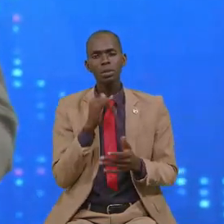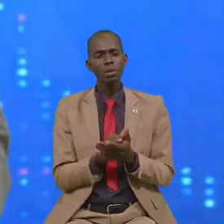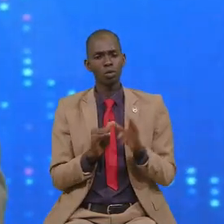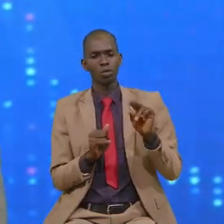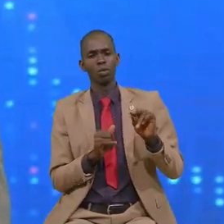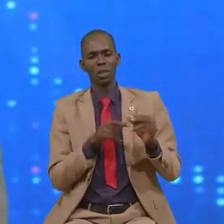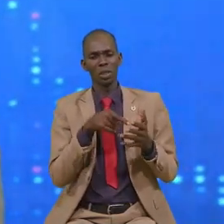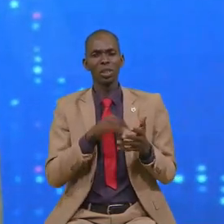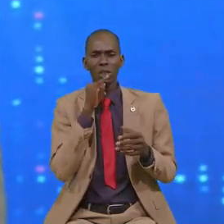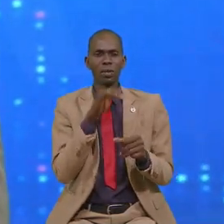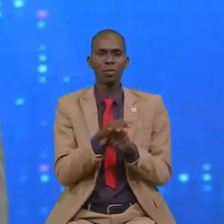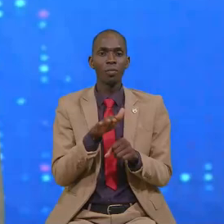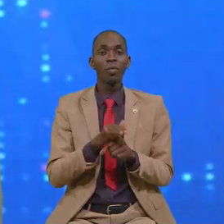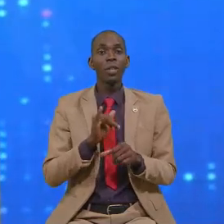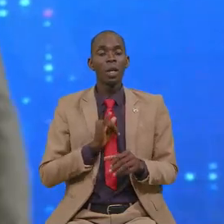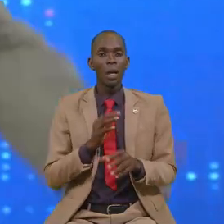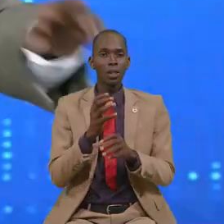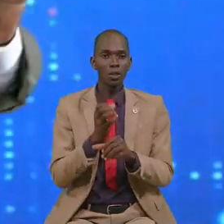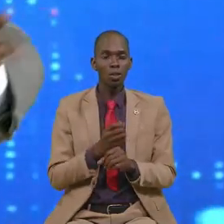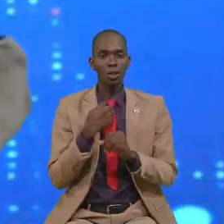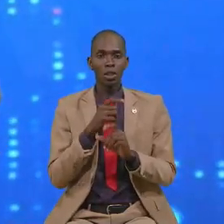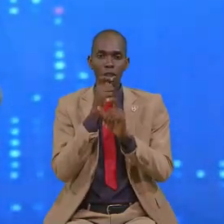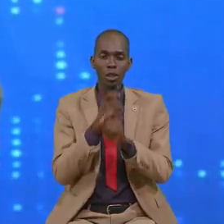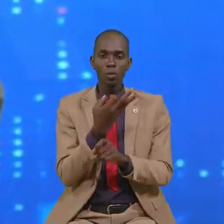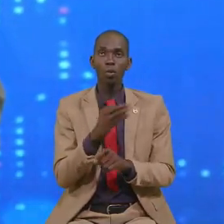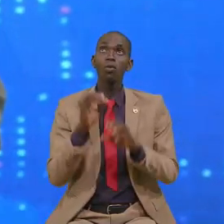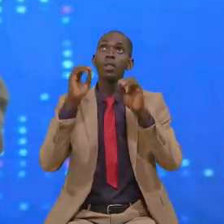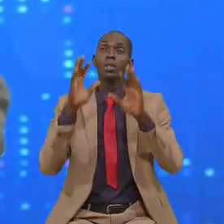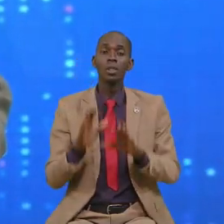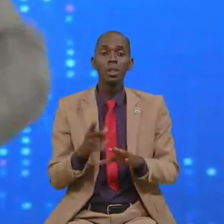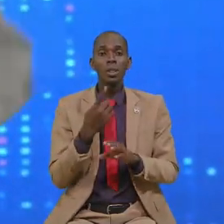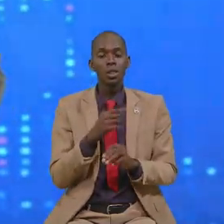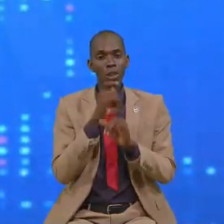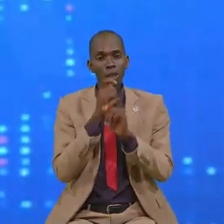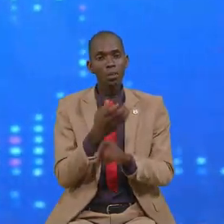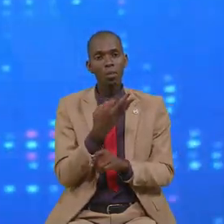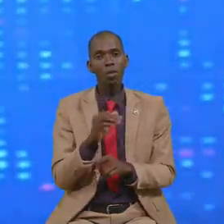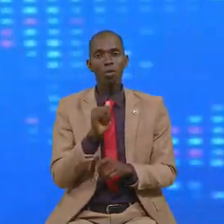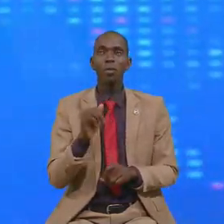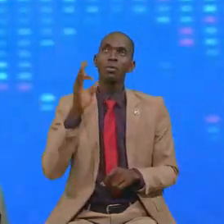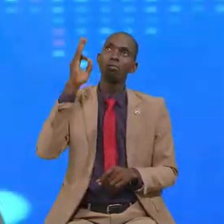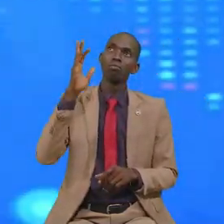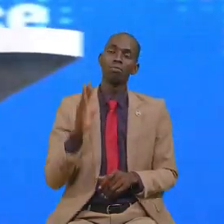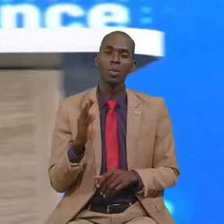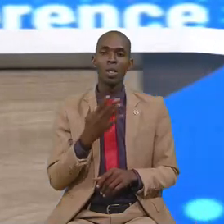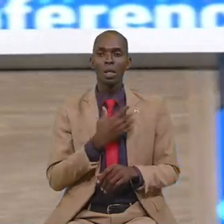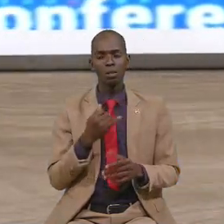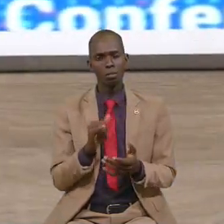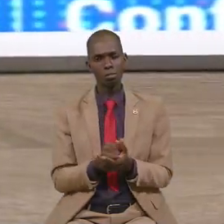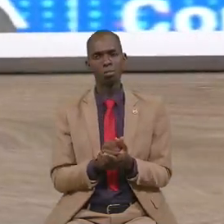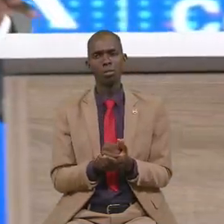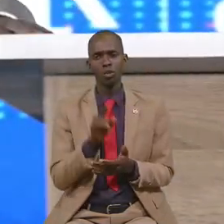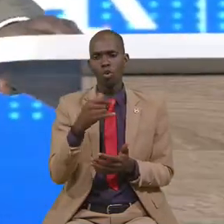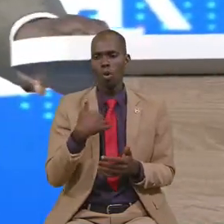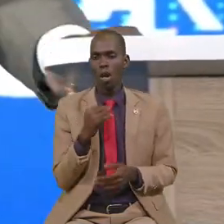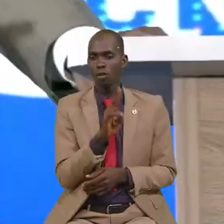enough. I got the gift of a teacher, the gift of a pastor. And then he says, come, you've used the